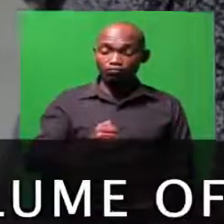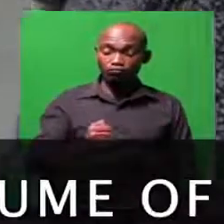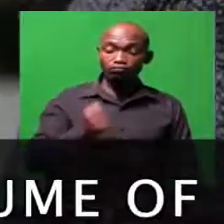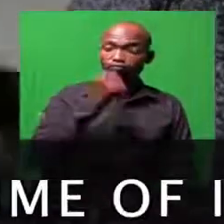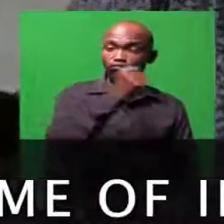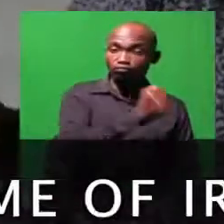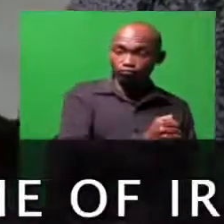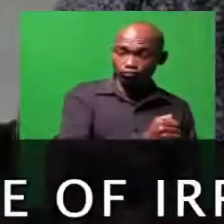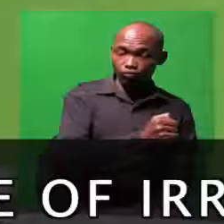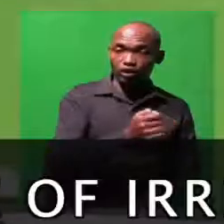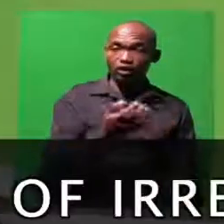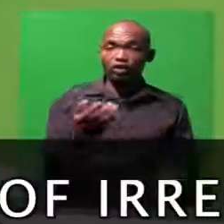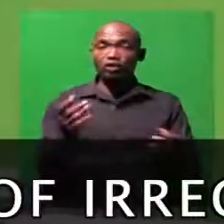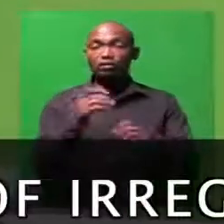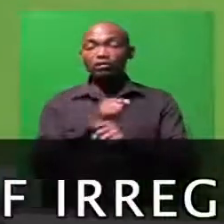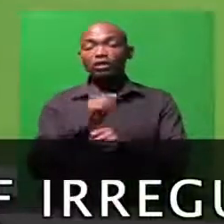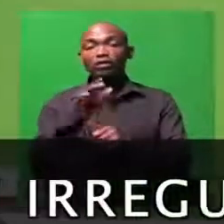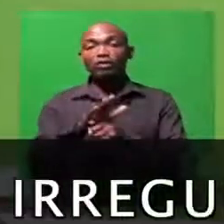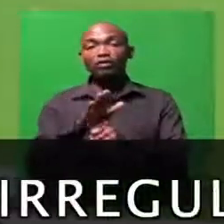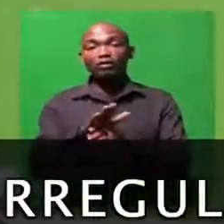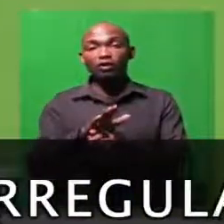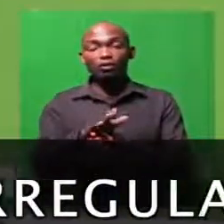the volume of the stone.